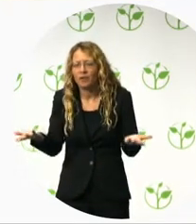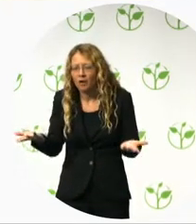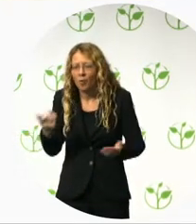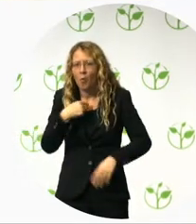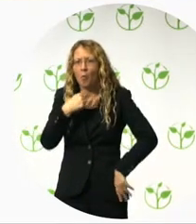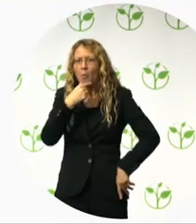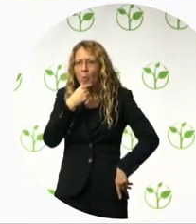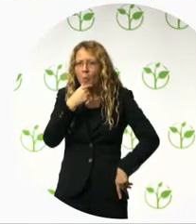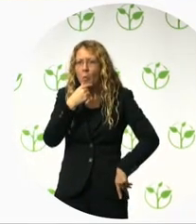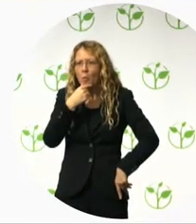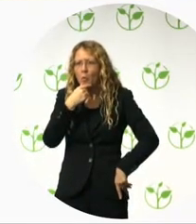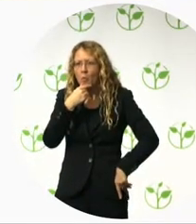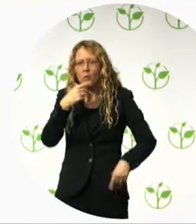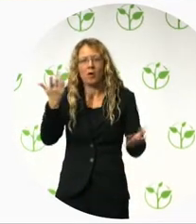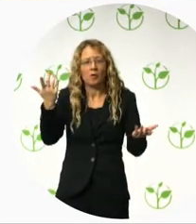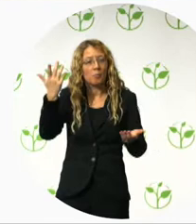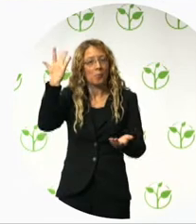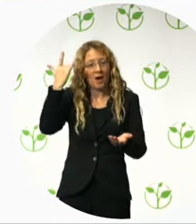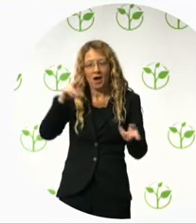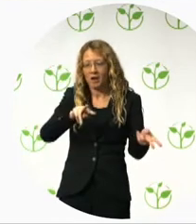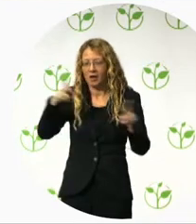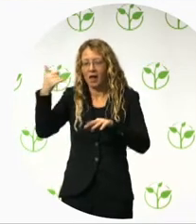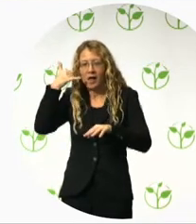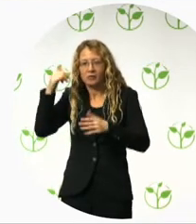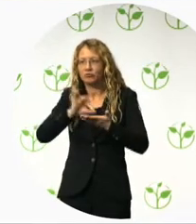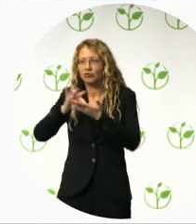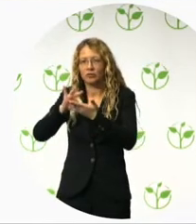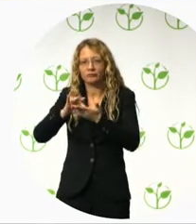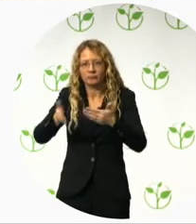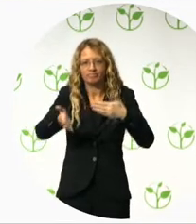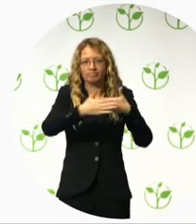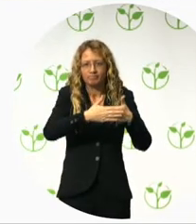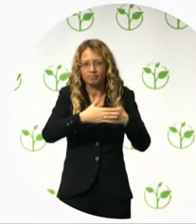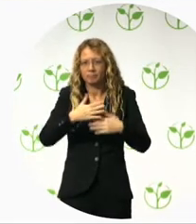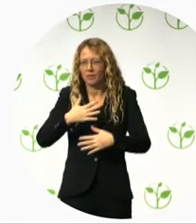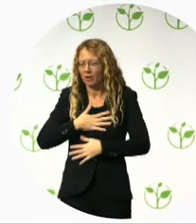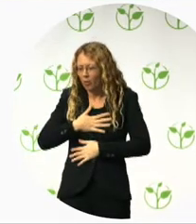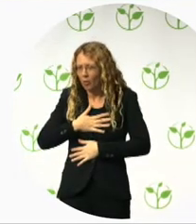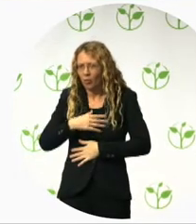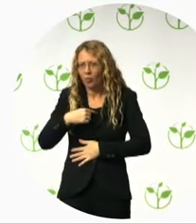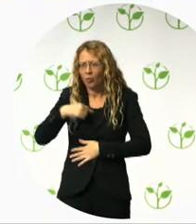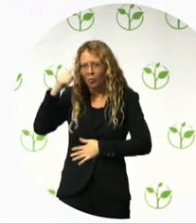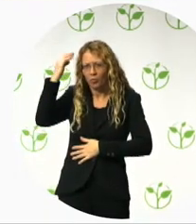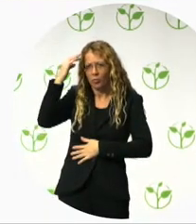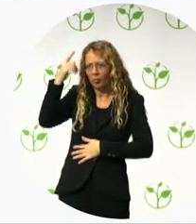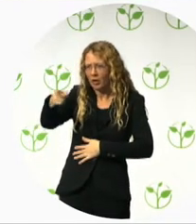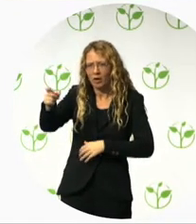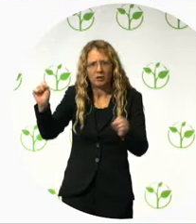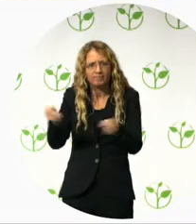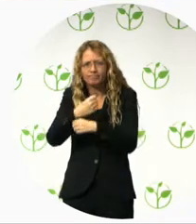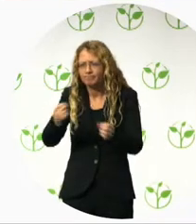was shocked that there is no way for a deaf person to make a phone call despite all the technology that we have in this